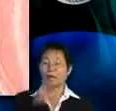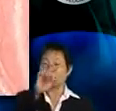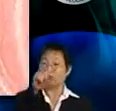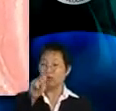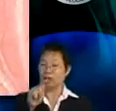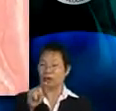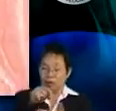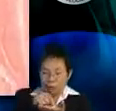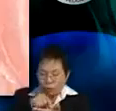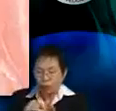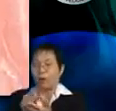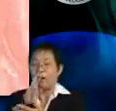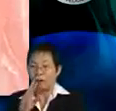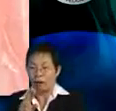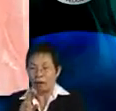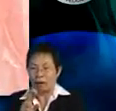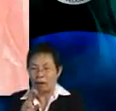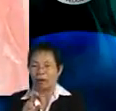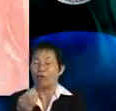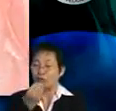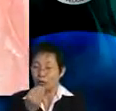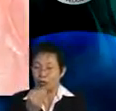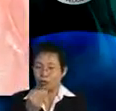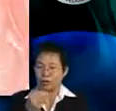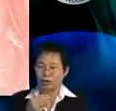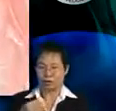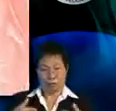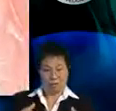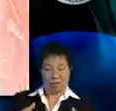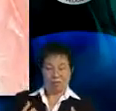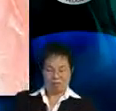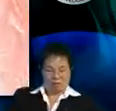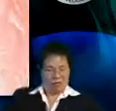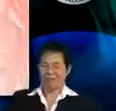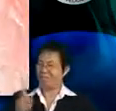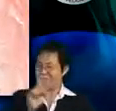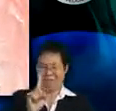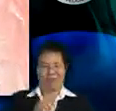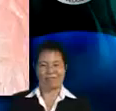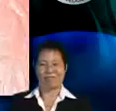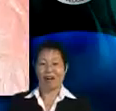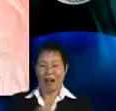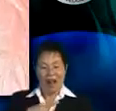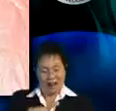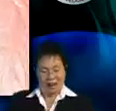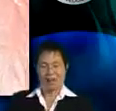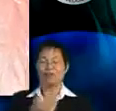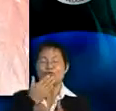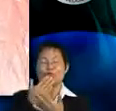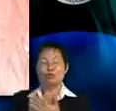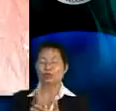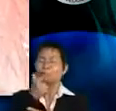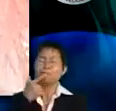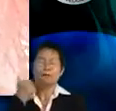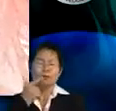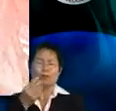Fat molecules are who? Me? Fat? Of course not. I like eating good, delicious